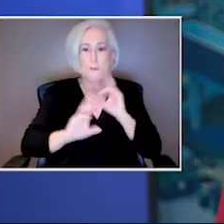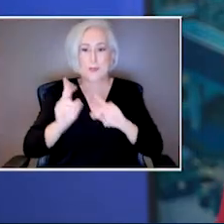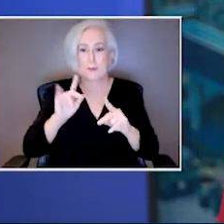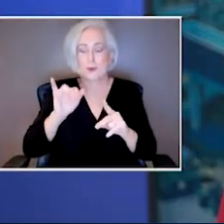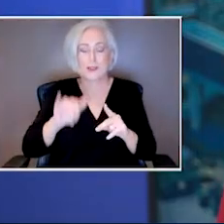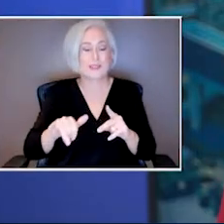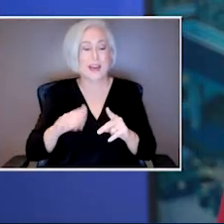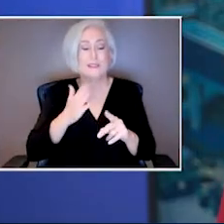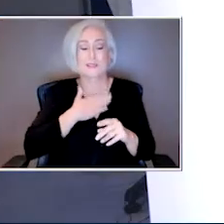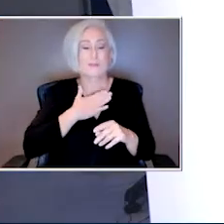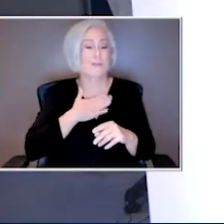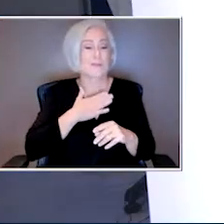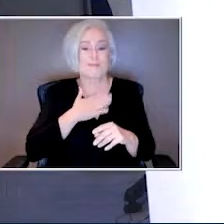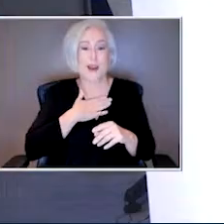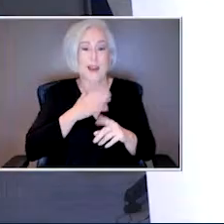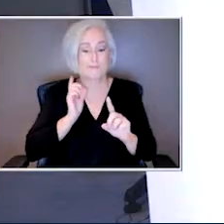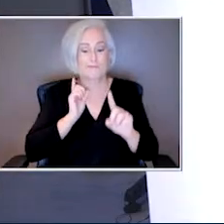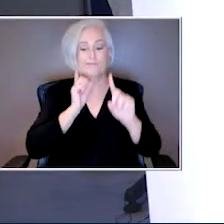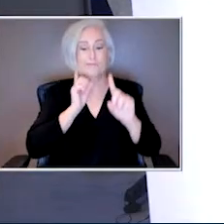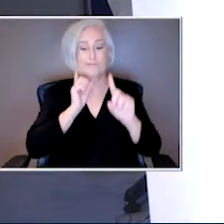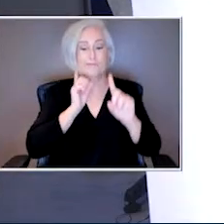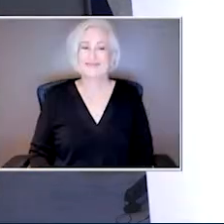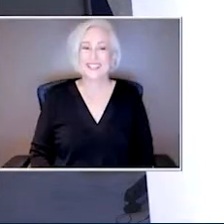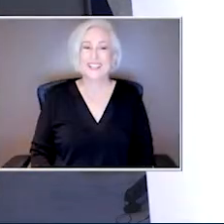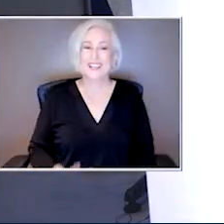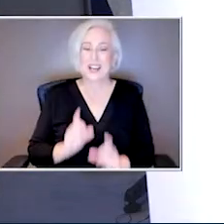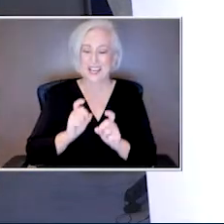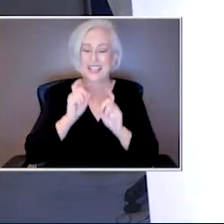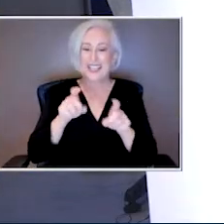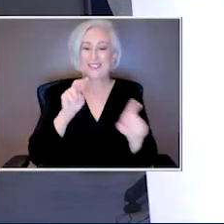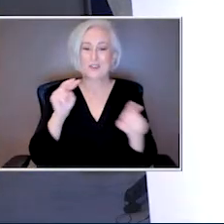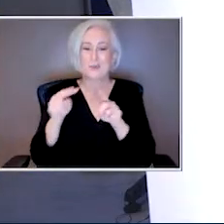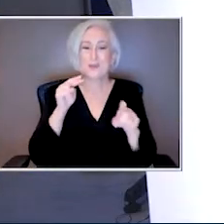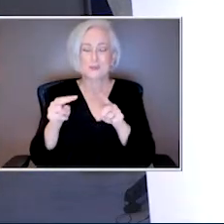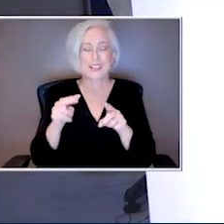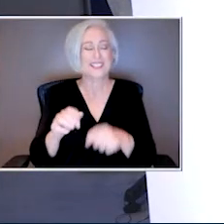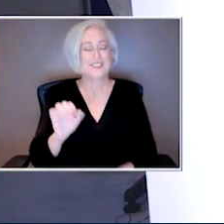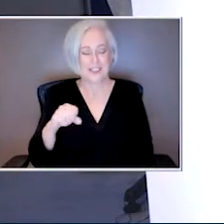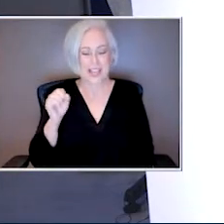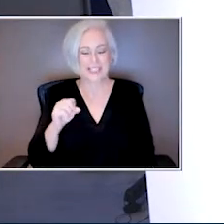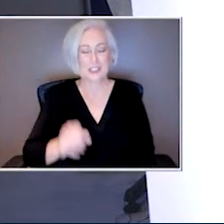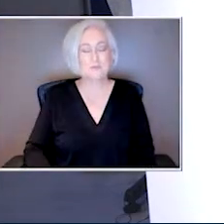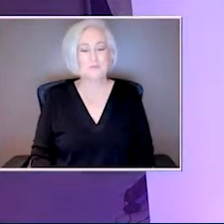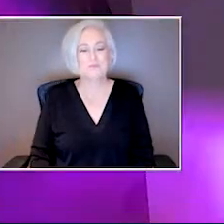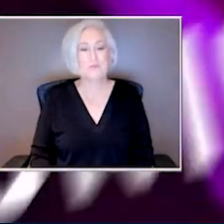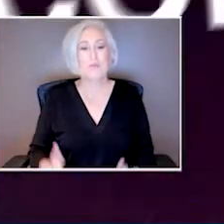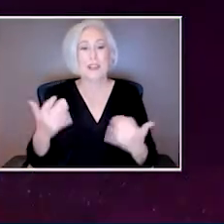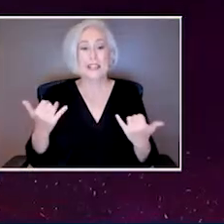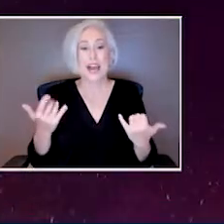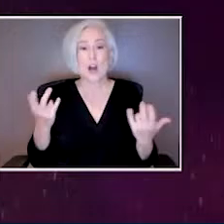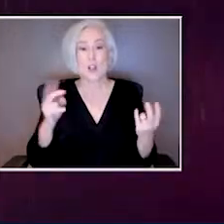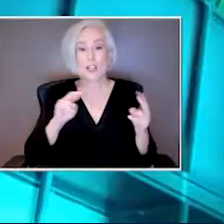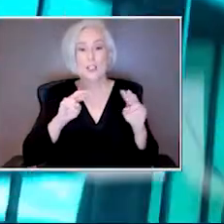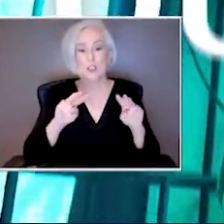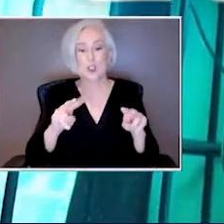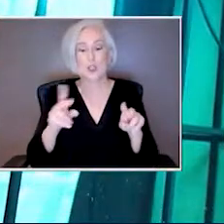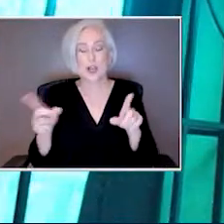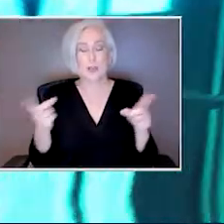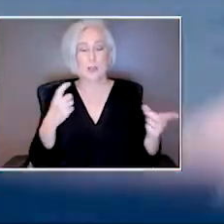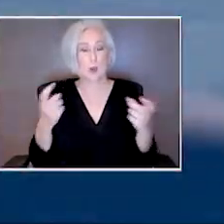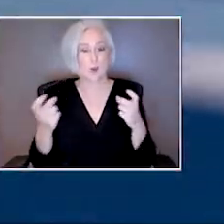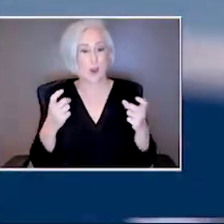mission. So somewhat of the gift of perspective Yeah. in all of this. Okay, let's look at some of the questions that we have gotten from our